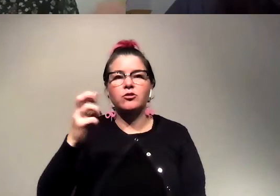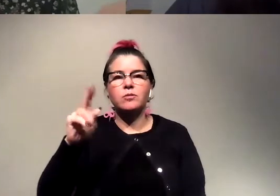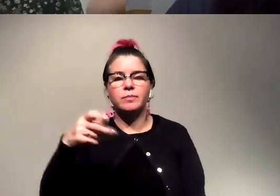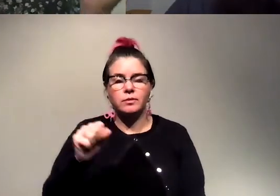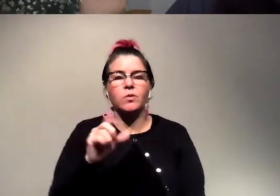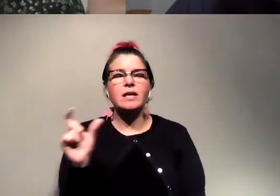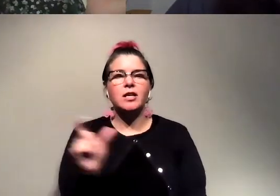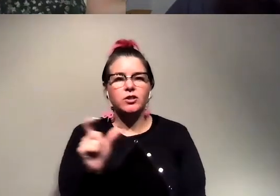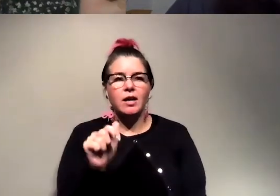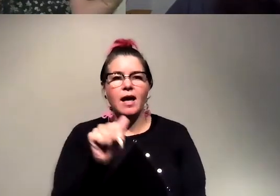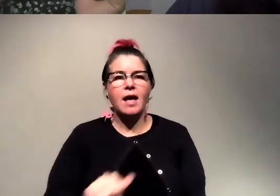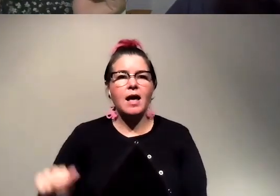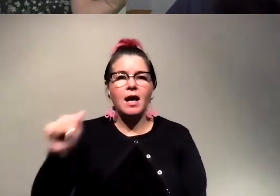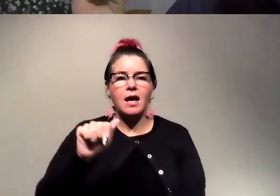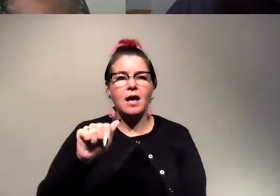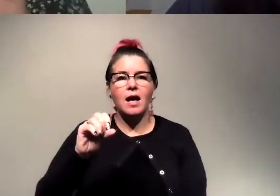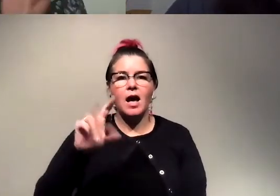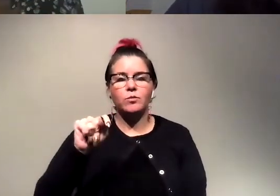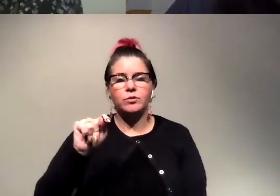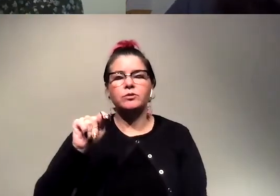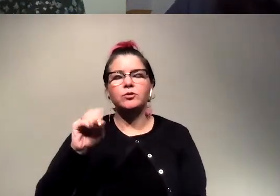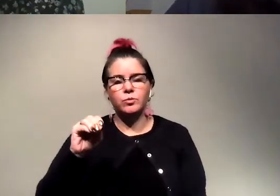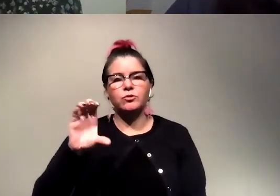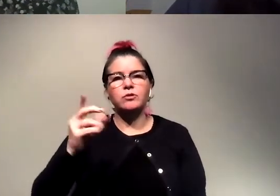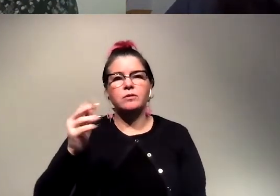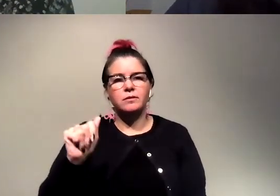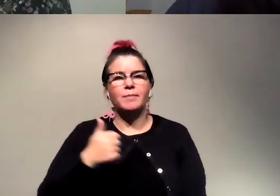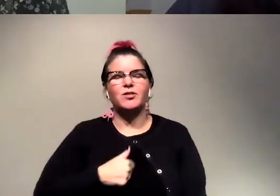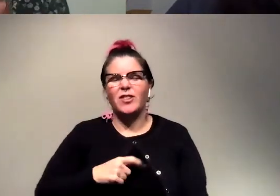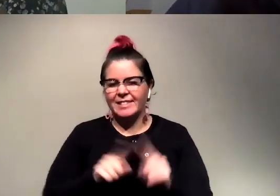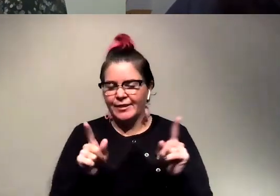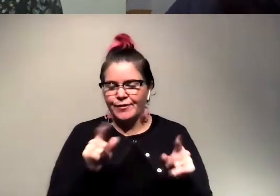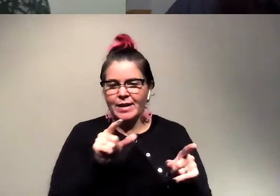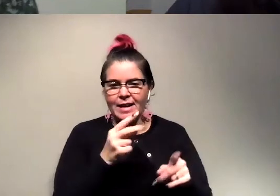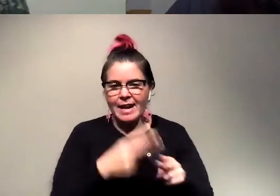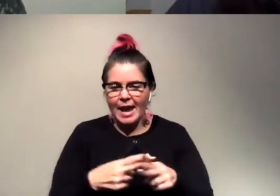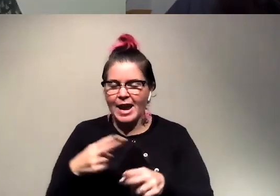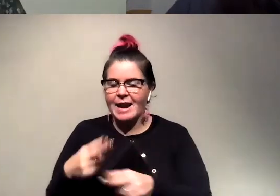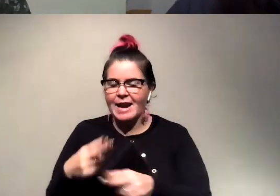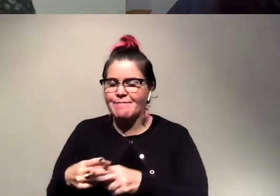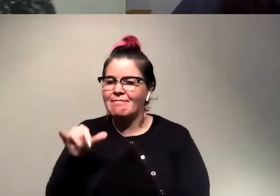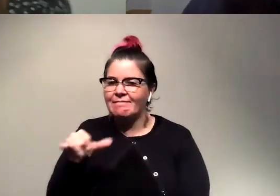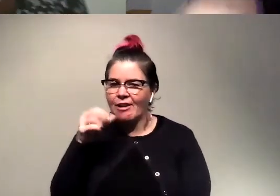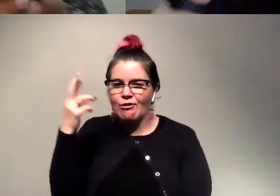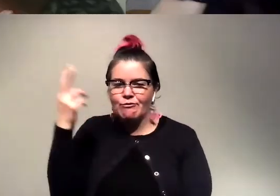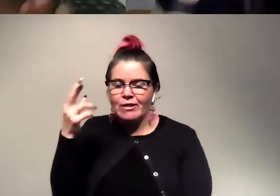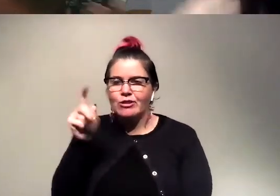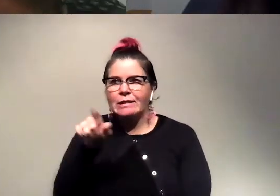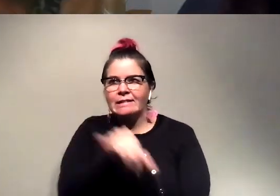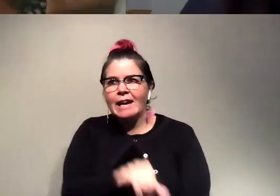Instagram at Out to Chelsea. I'm sorry that they're both different. I didn't realize that I would need them to be the